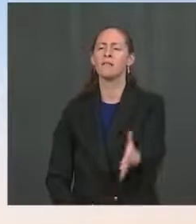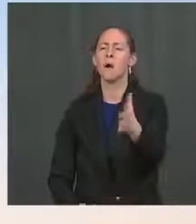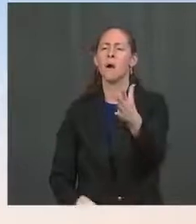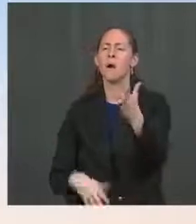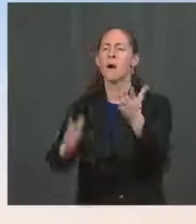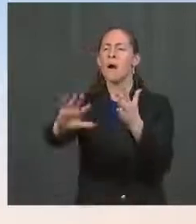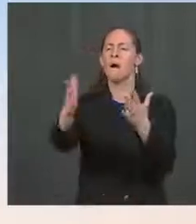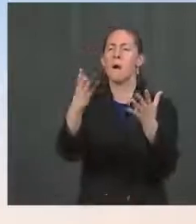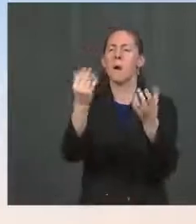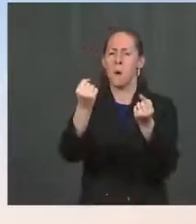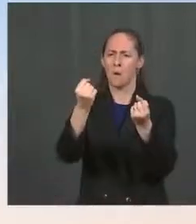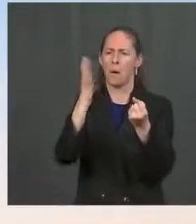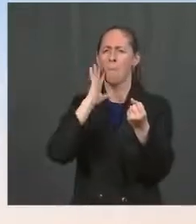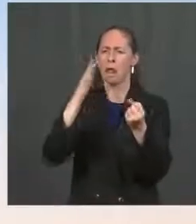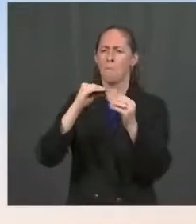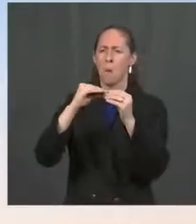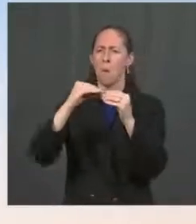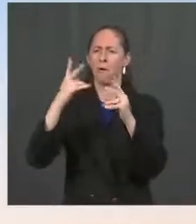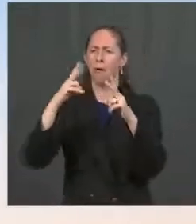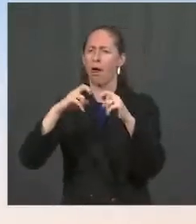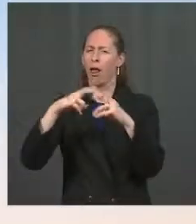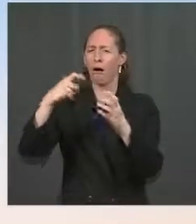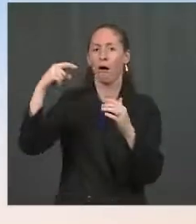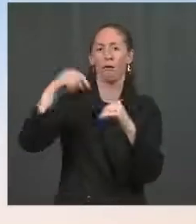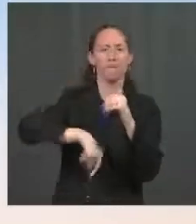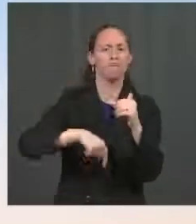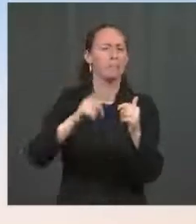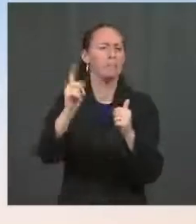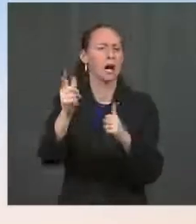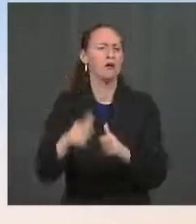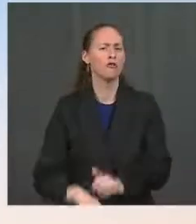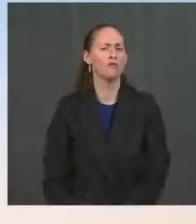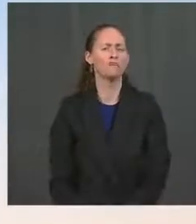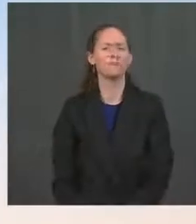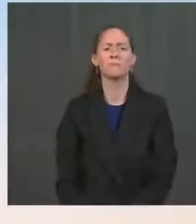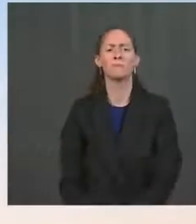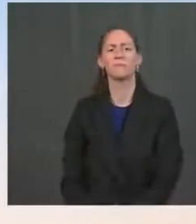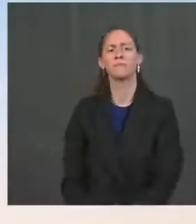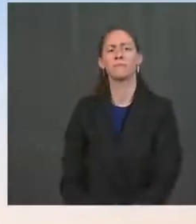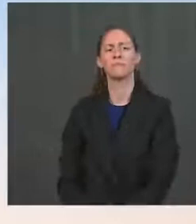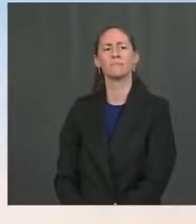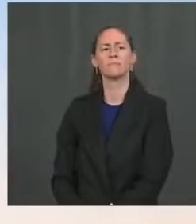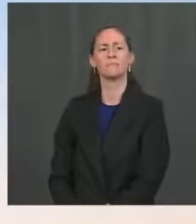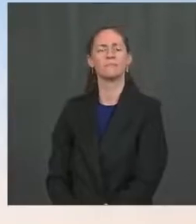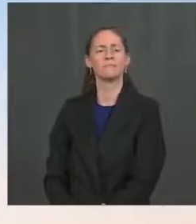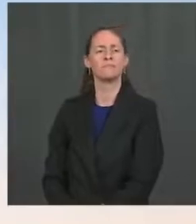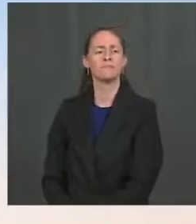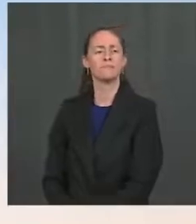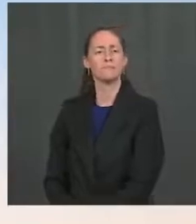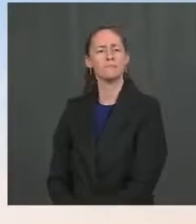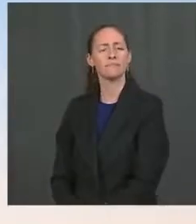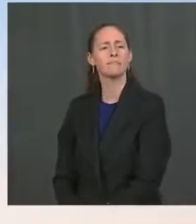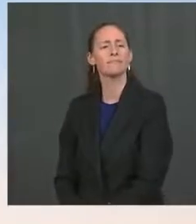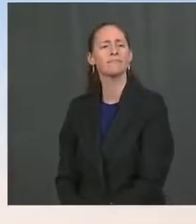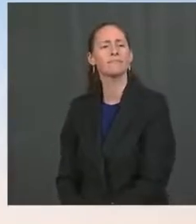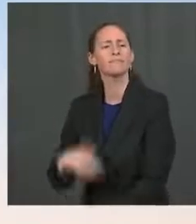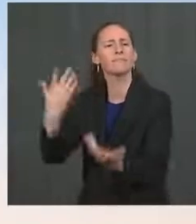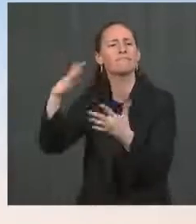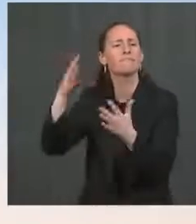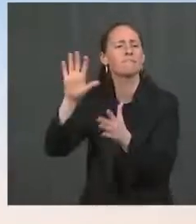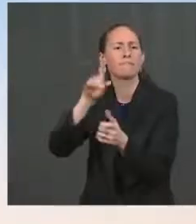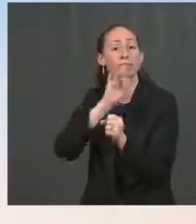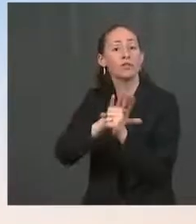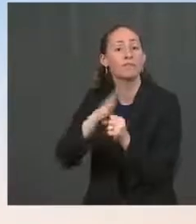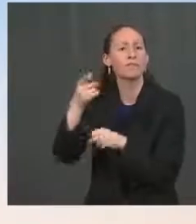been confirmed by people who work in said building has been that the federal government, for nearly all, obviously doesn't include the judiciary, the federal branch, or the